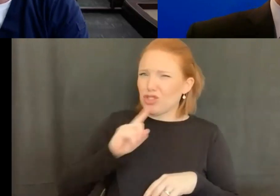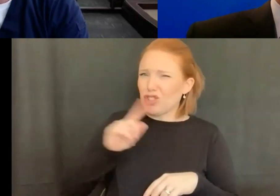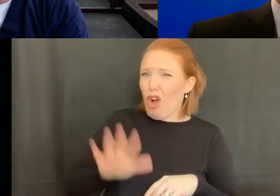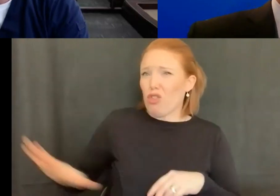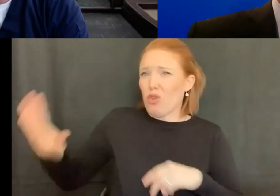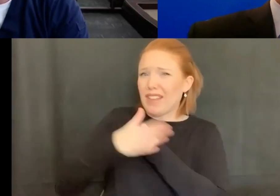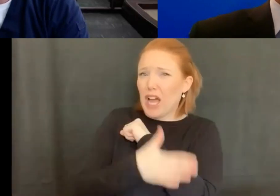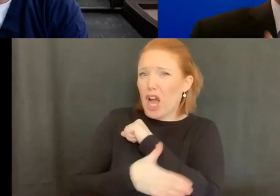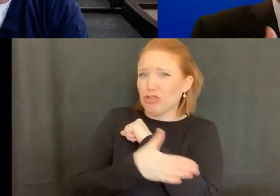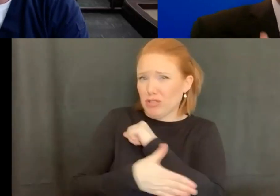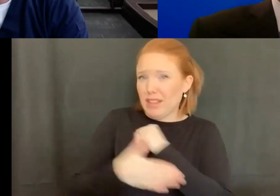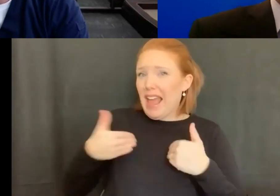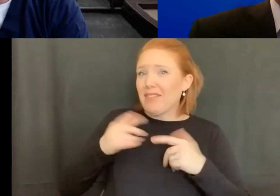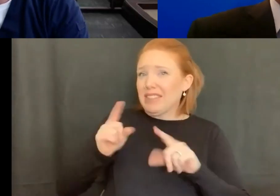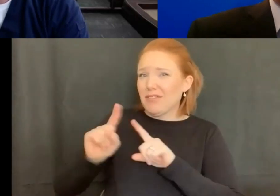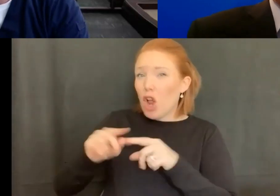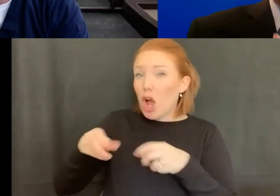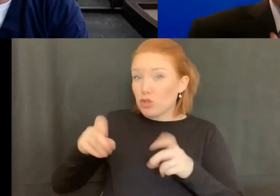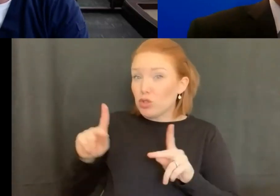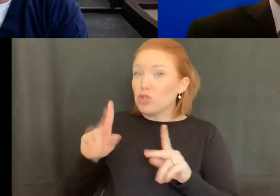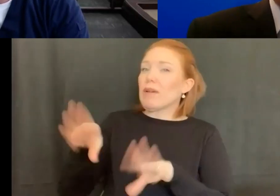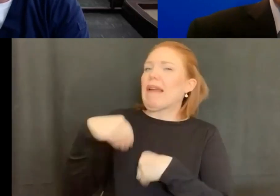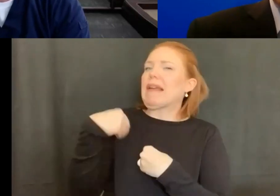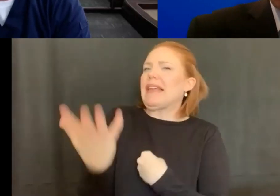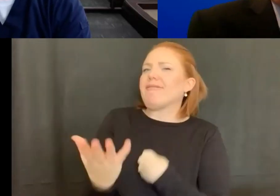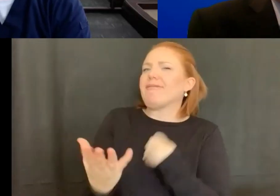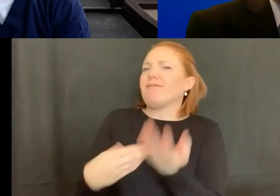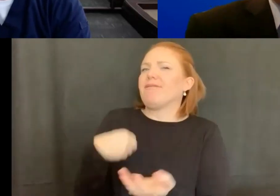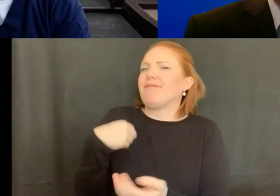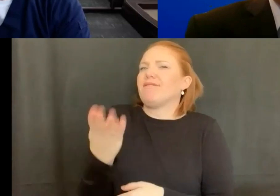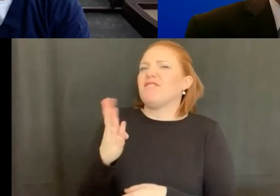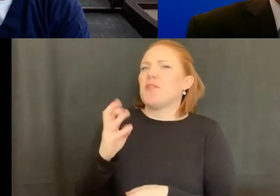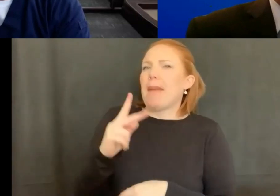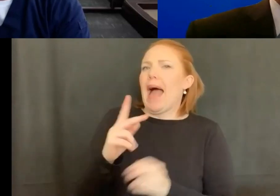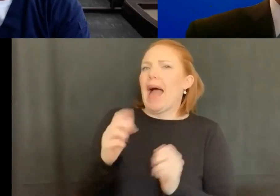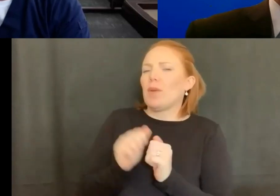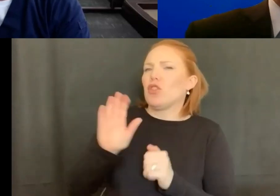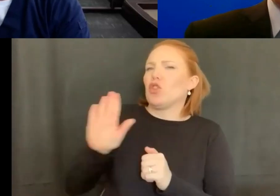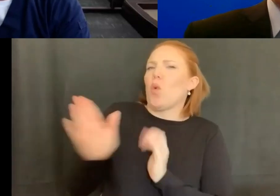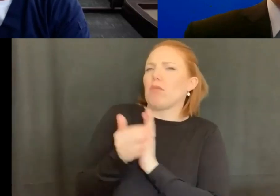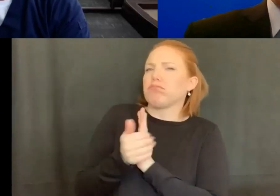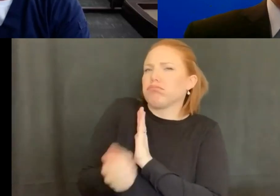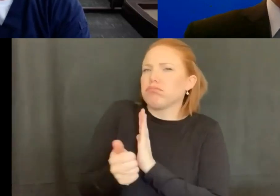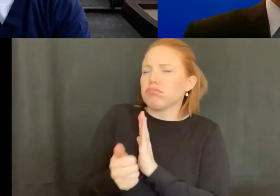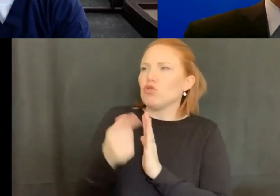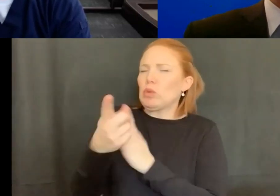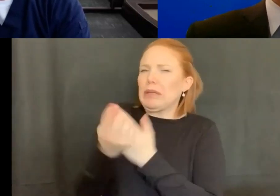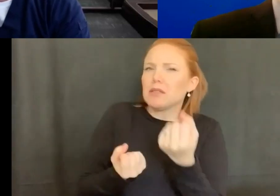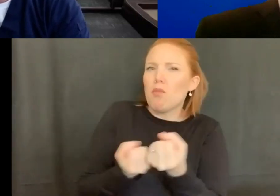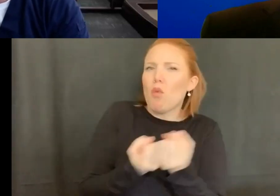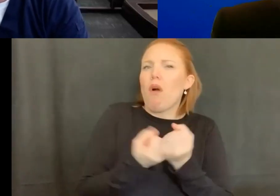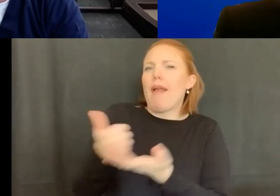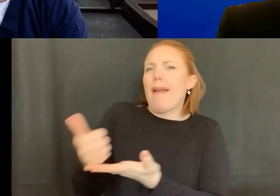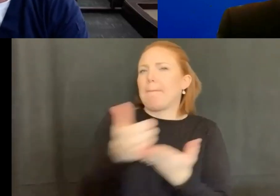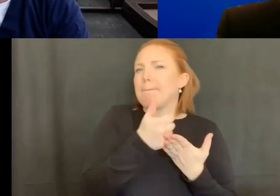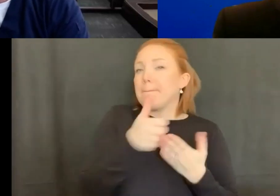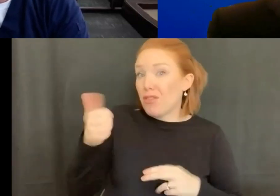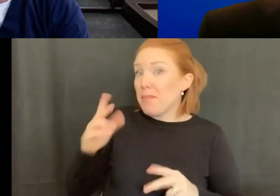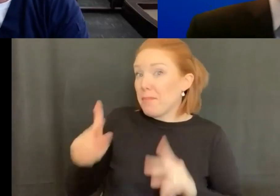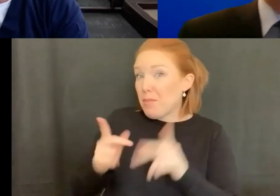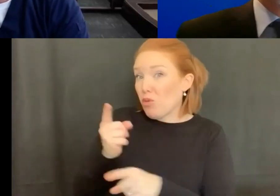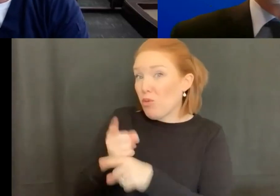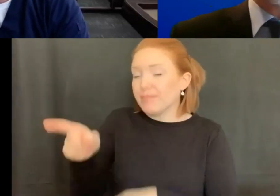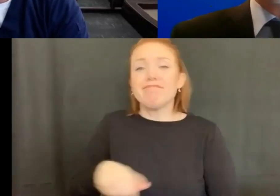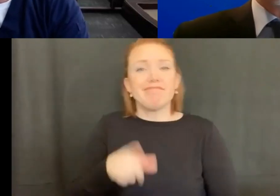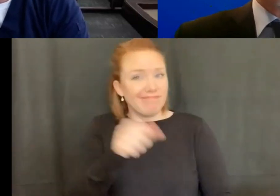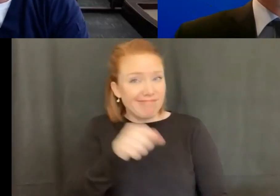on. There's a chance to give back in a meaningful way through your craft, through Definitely. your expertise. And I